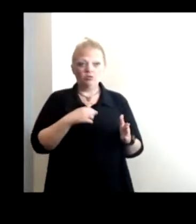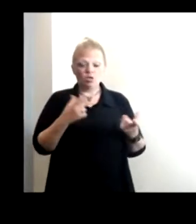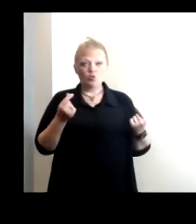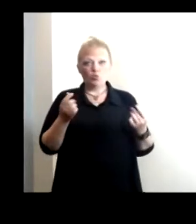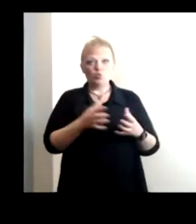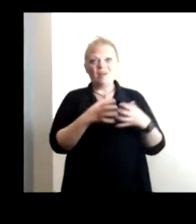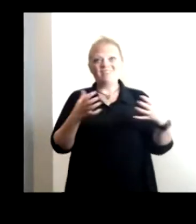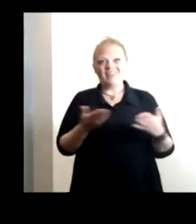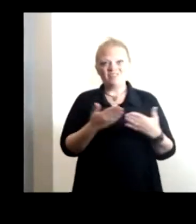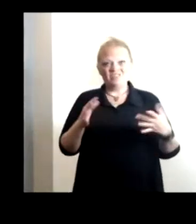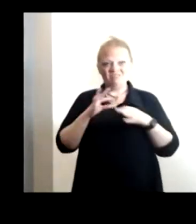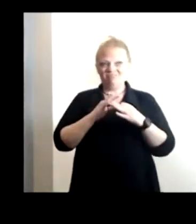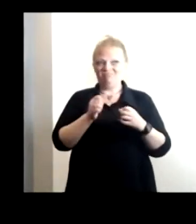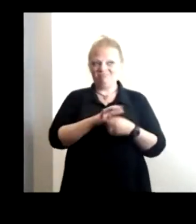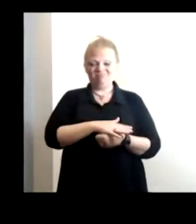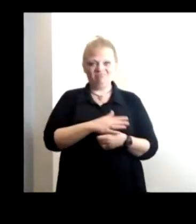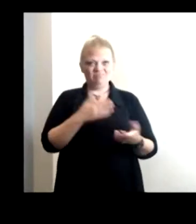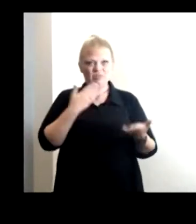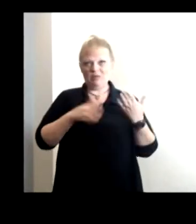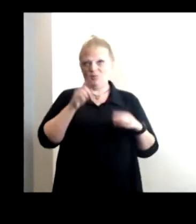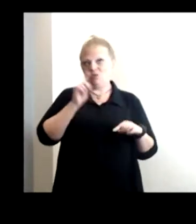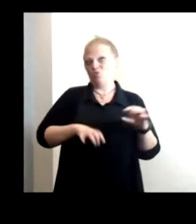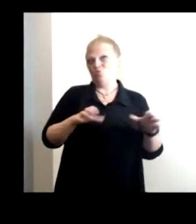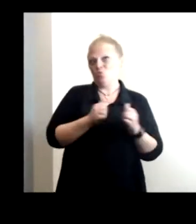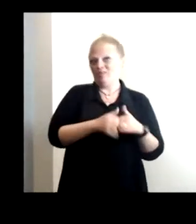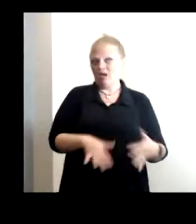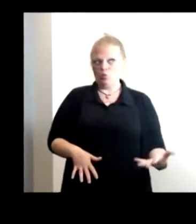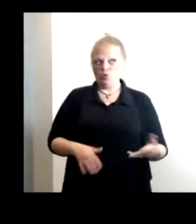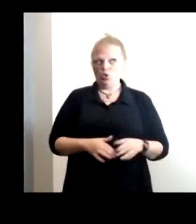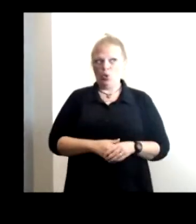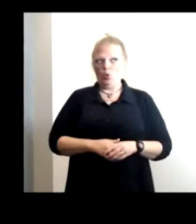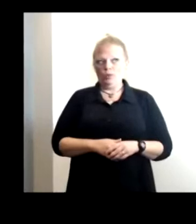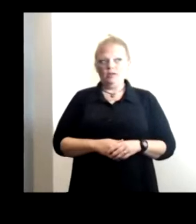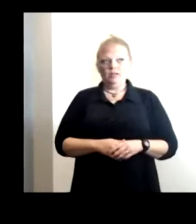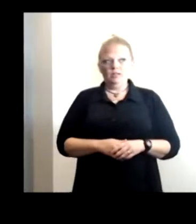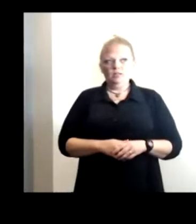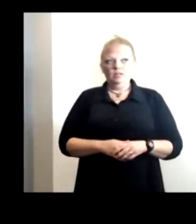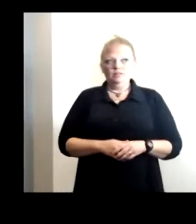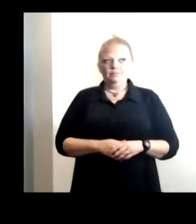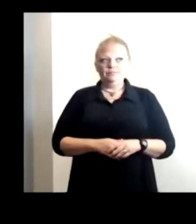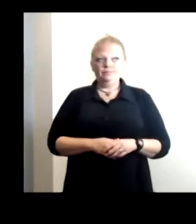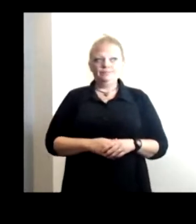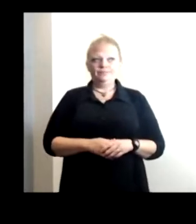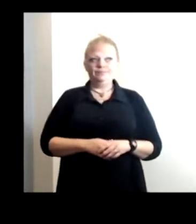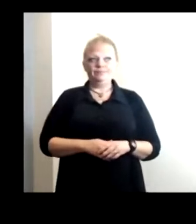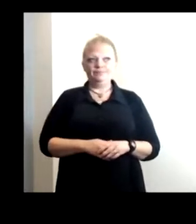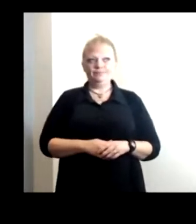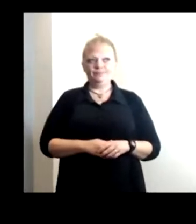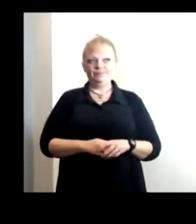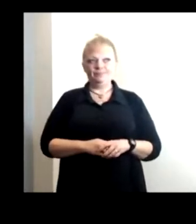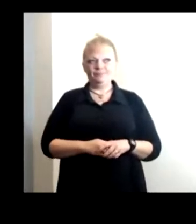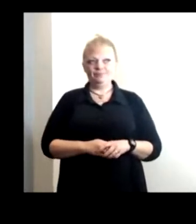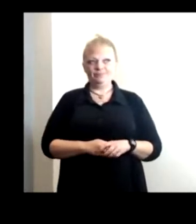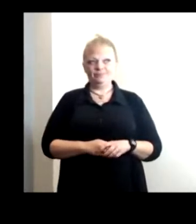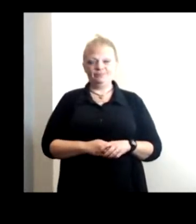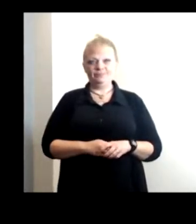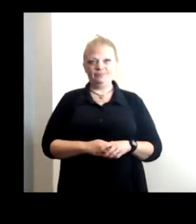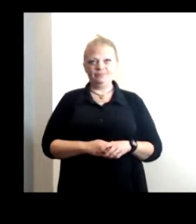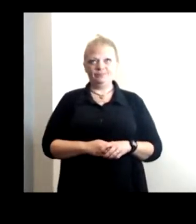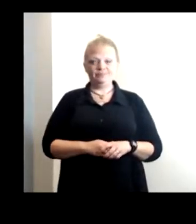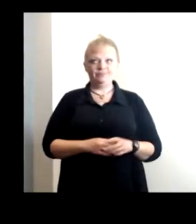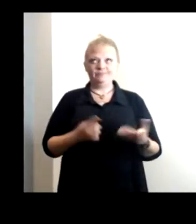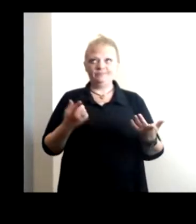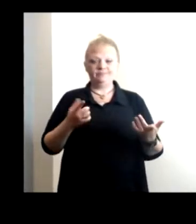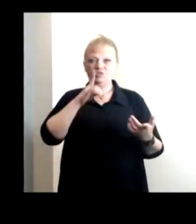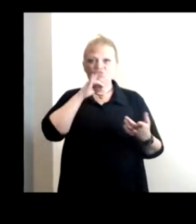to COVID-19 that we might not otherwise be able to do. But at this point, it's going to be based